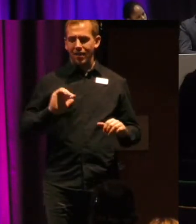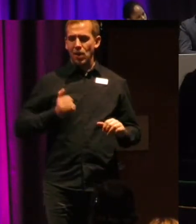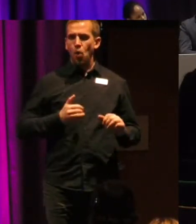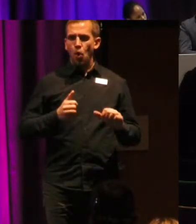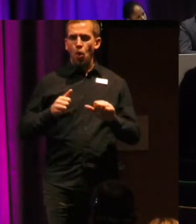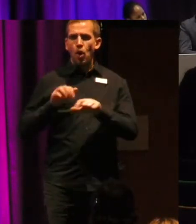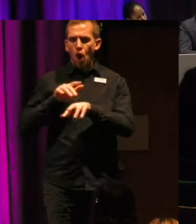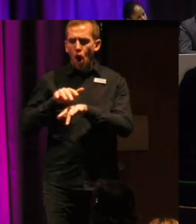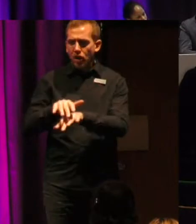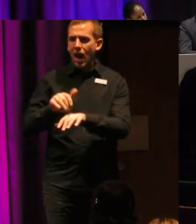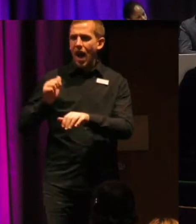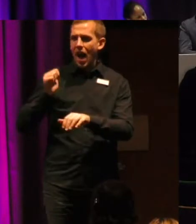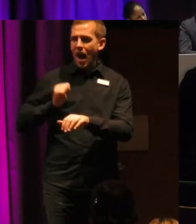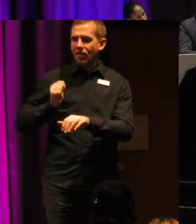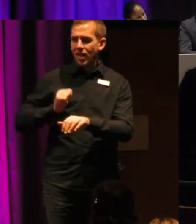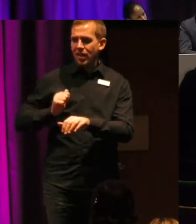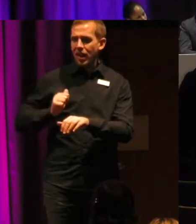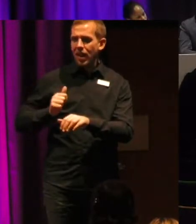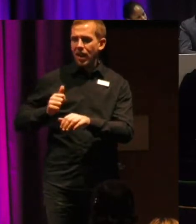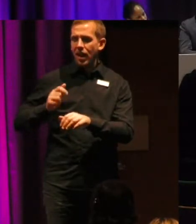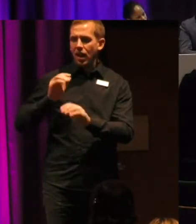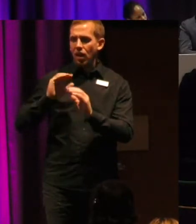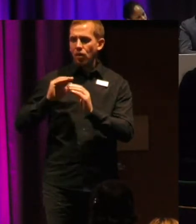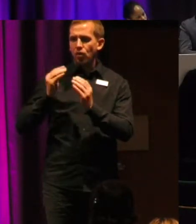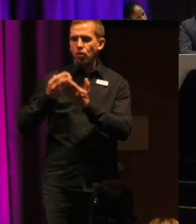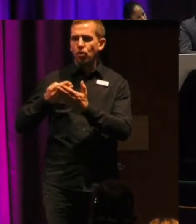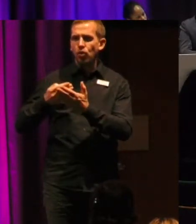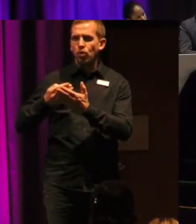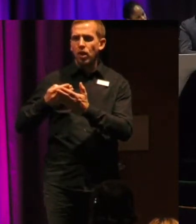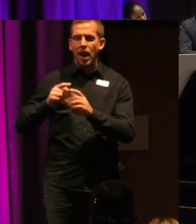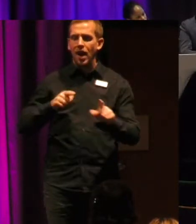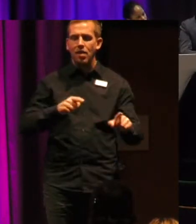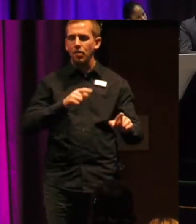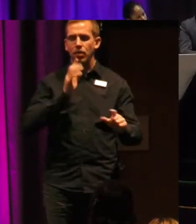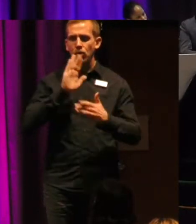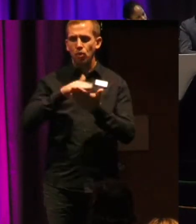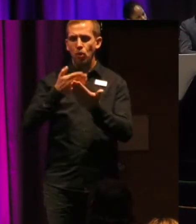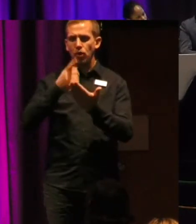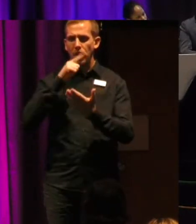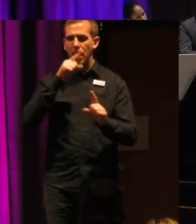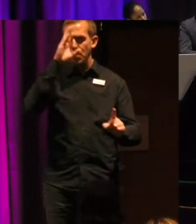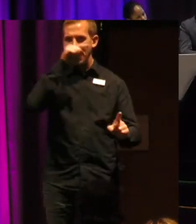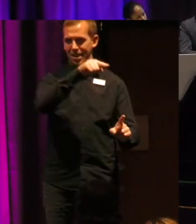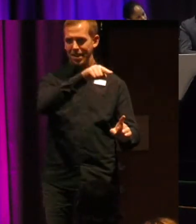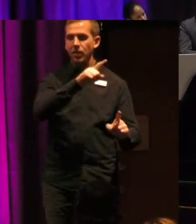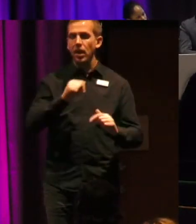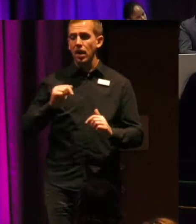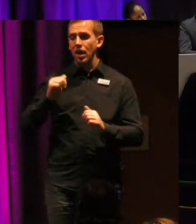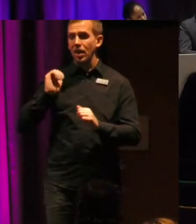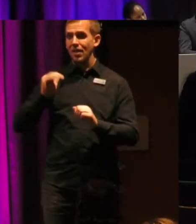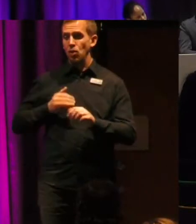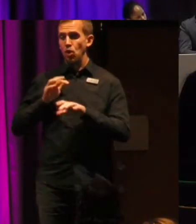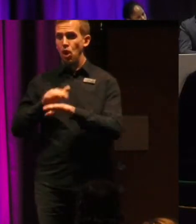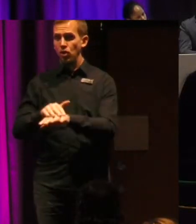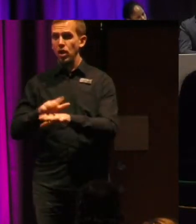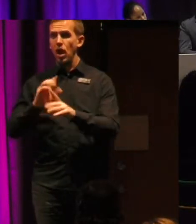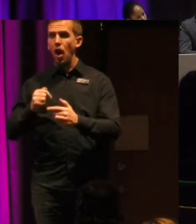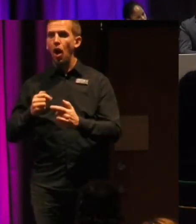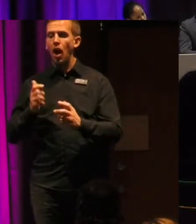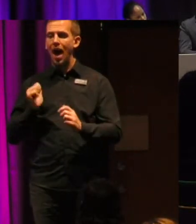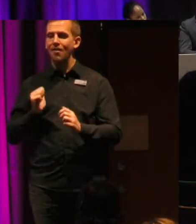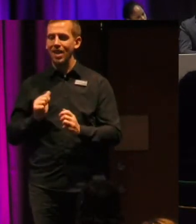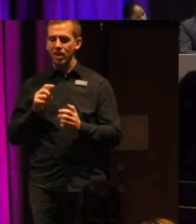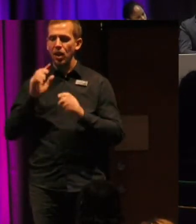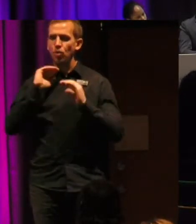organizations use social media and mobilize against him. So how we can make sure that the opposition